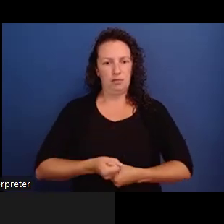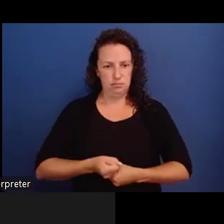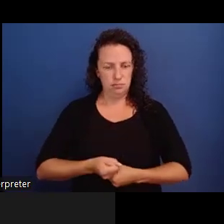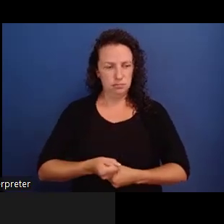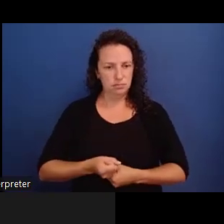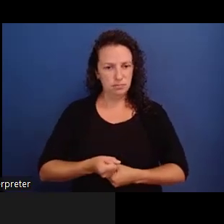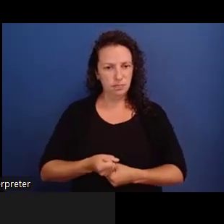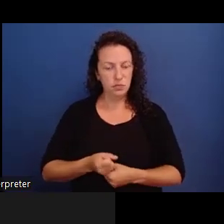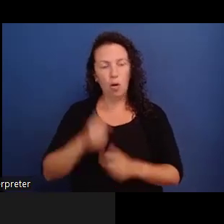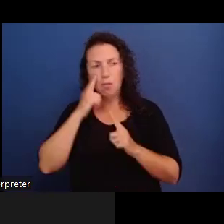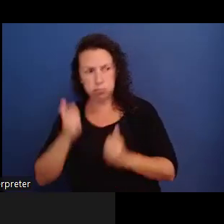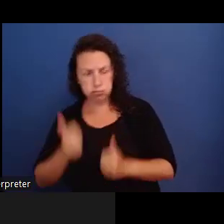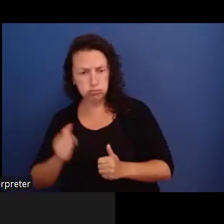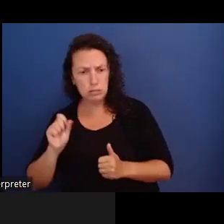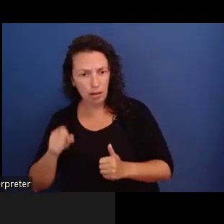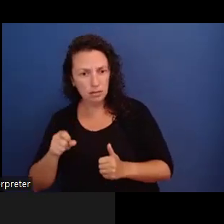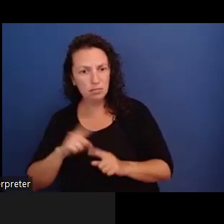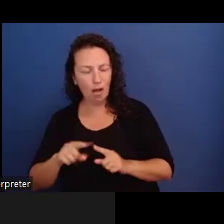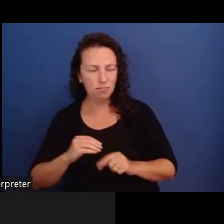So that's a kind of